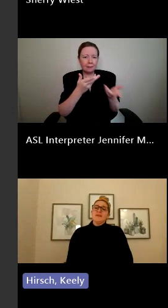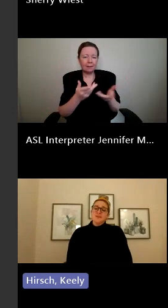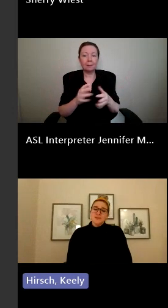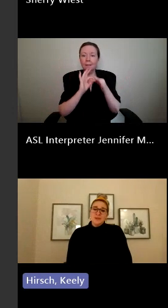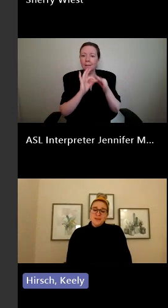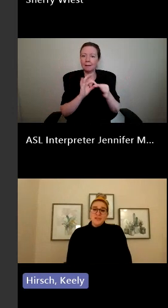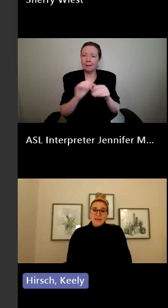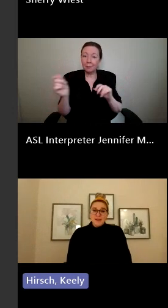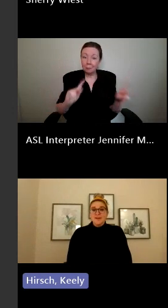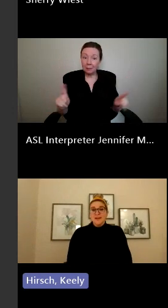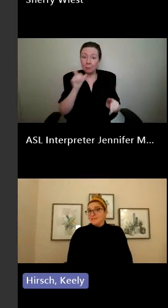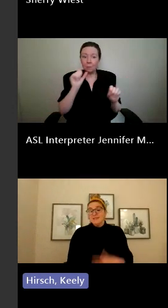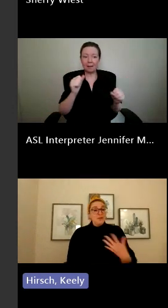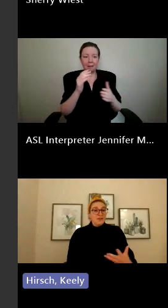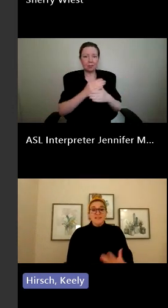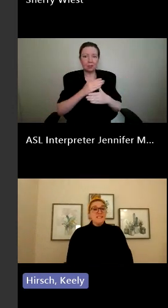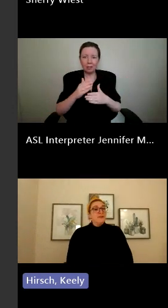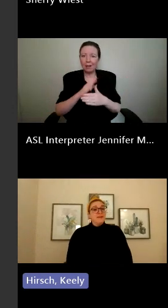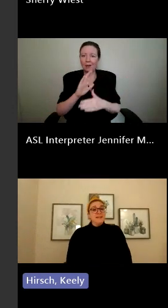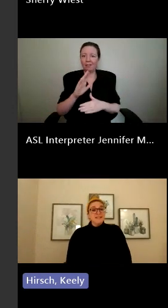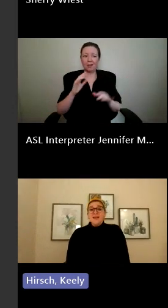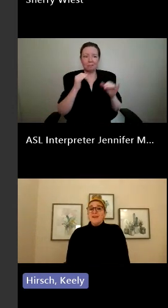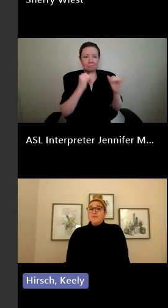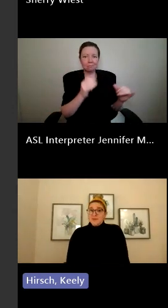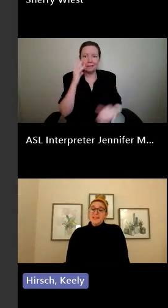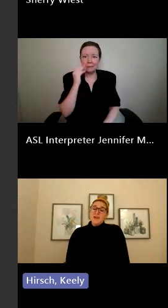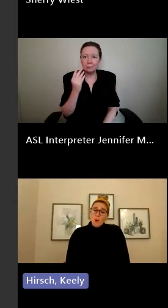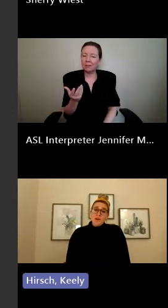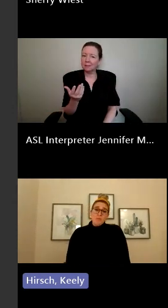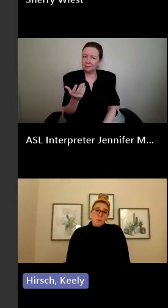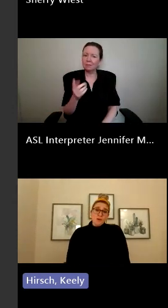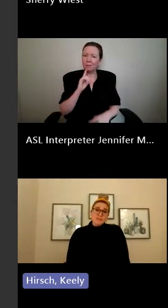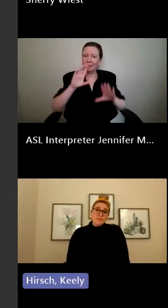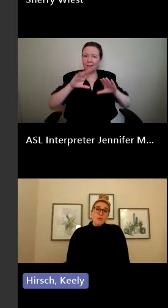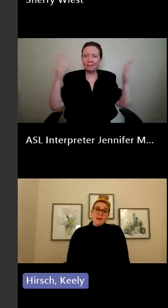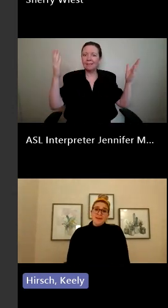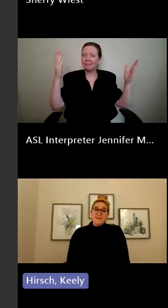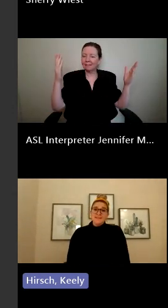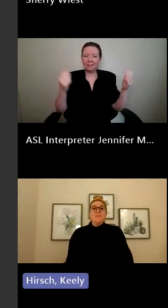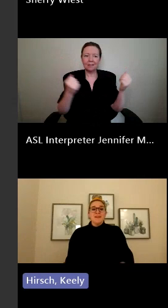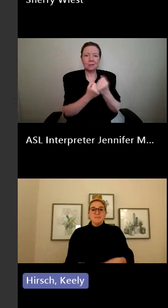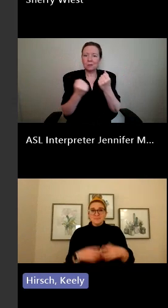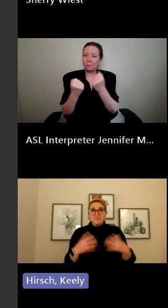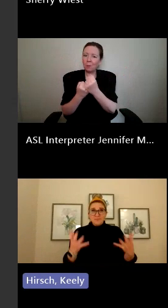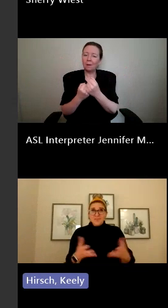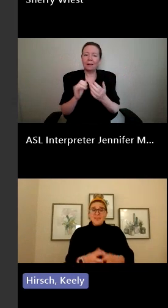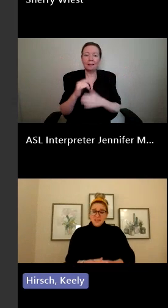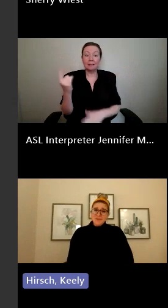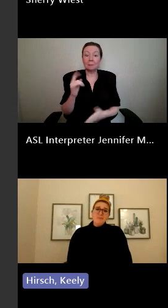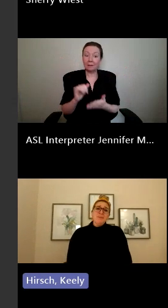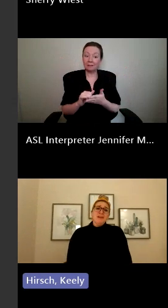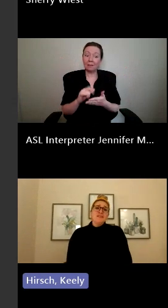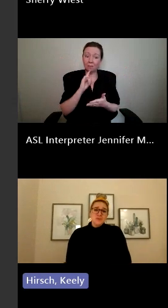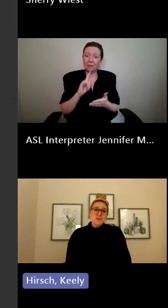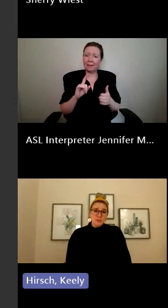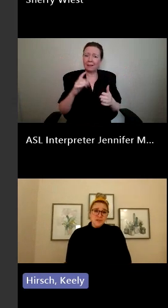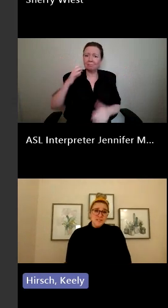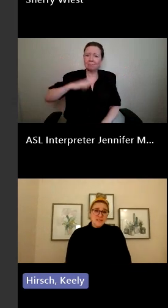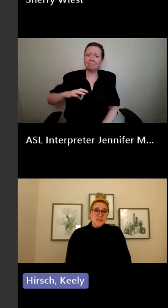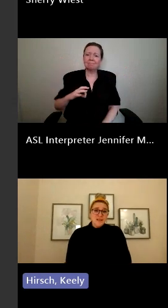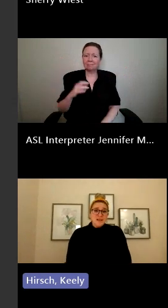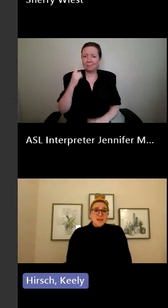with others who can share kind of a similar experience, really can open up a world of support. And it's something that can be really beneficial